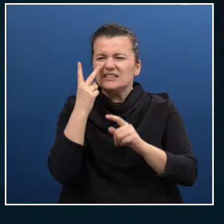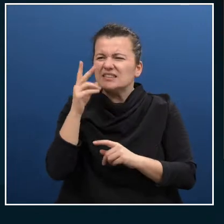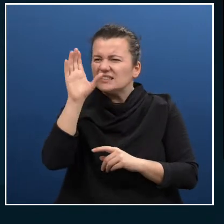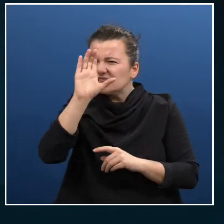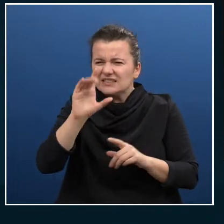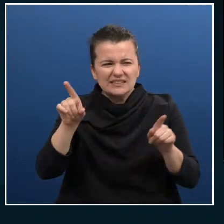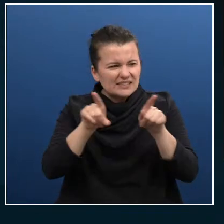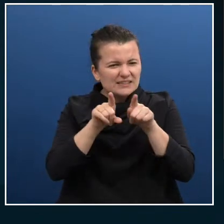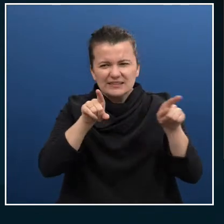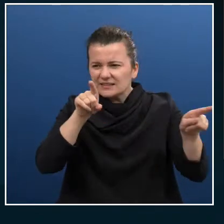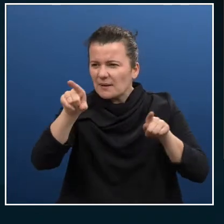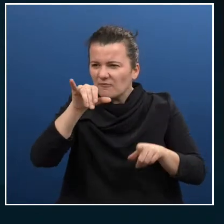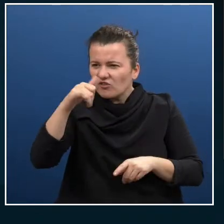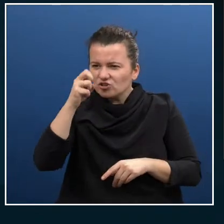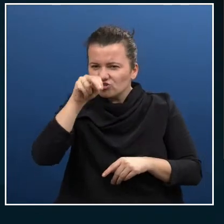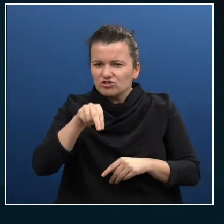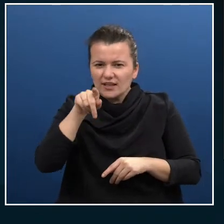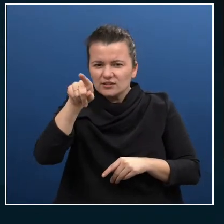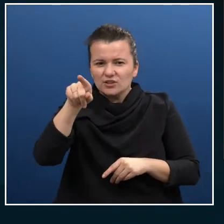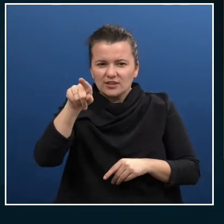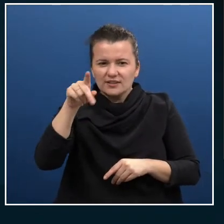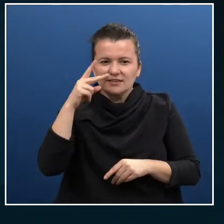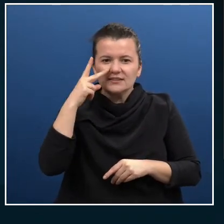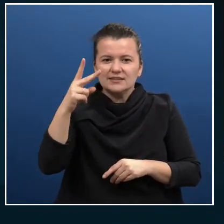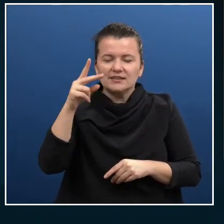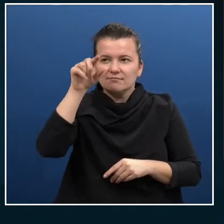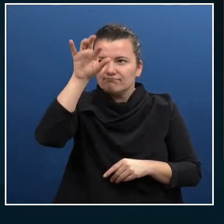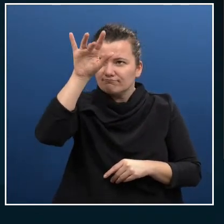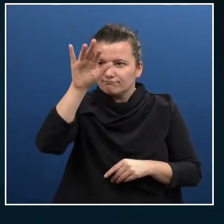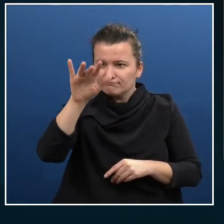And what I want to show you is